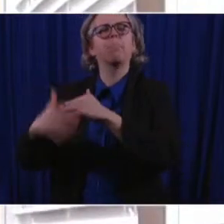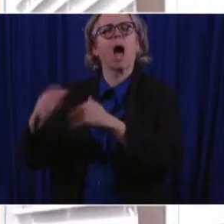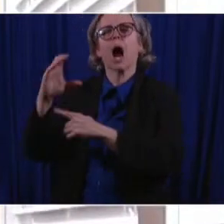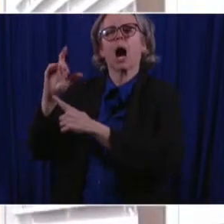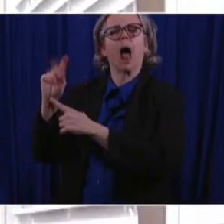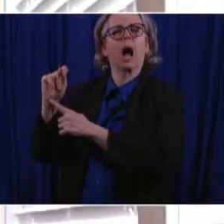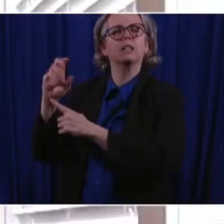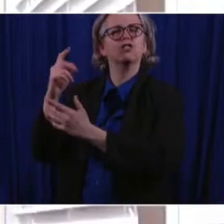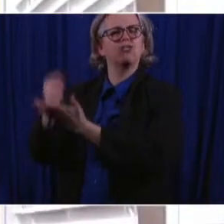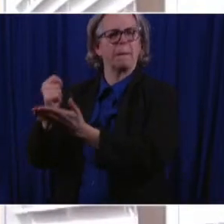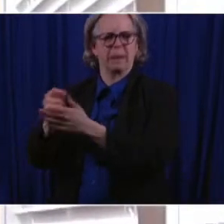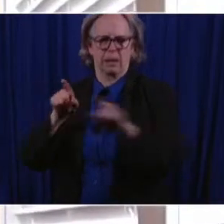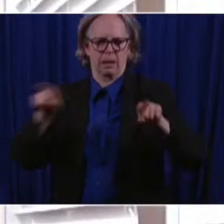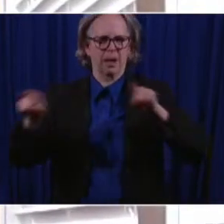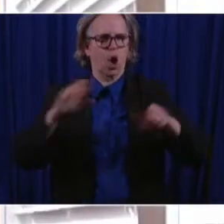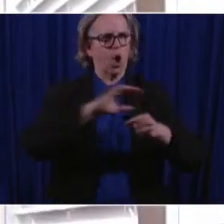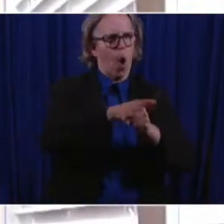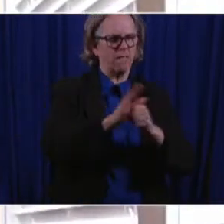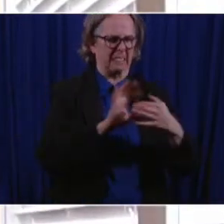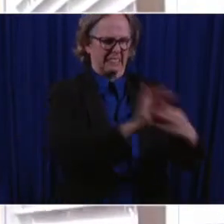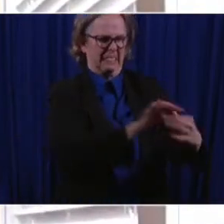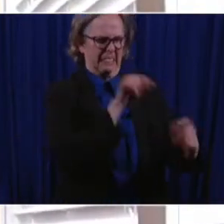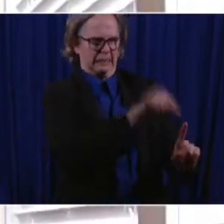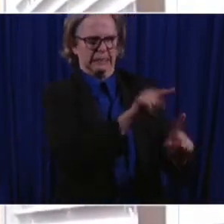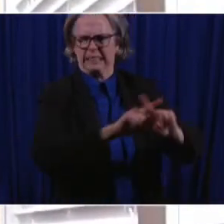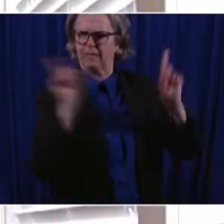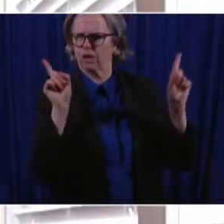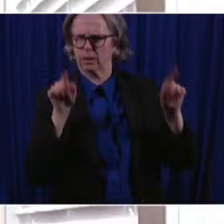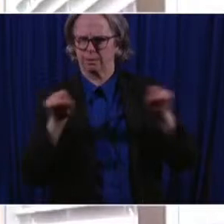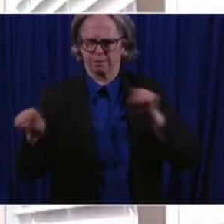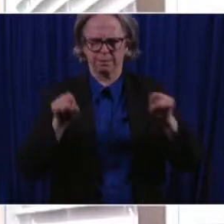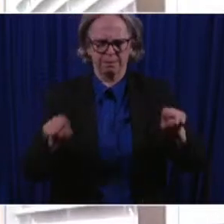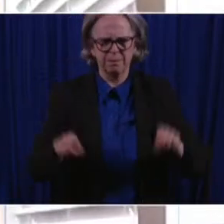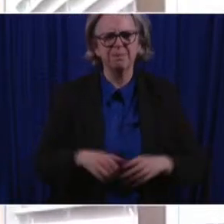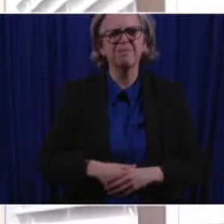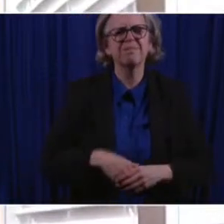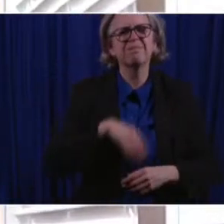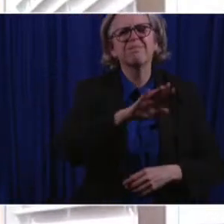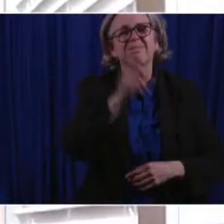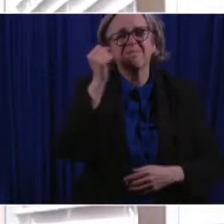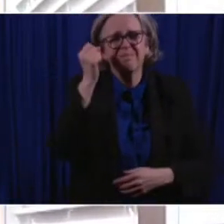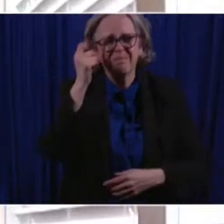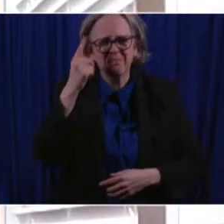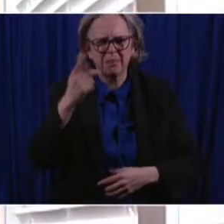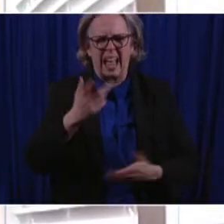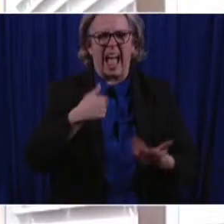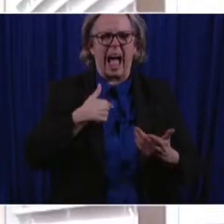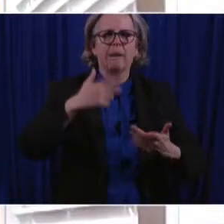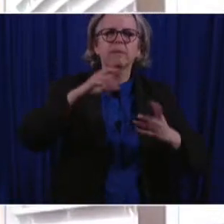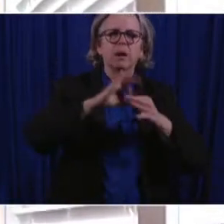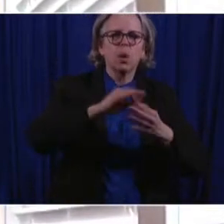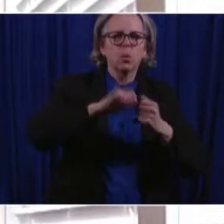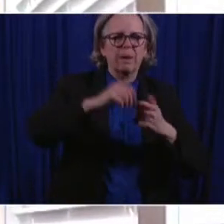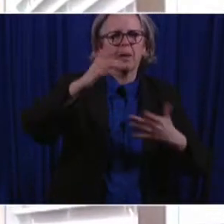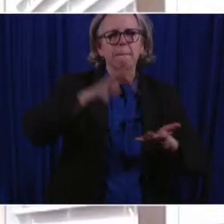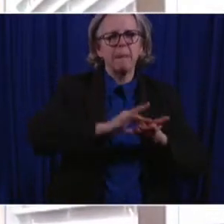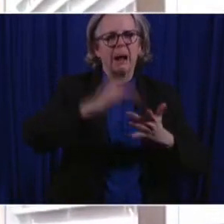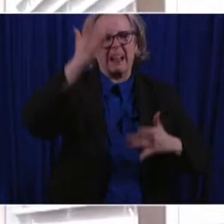condition appears to have much in common with a medical condition that physicians will recognize called